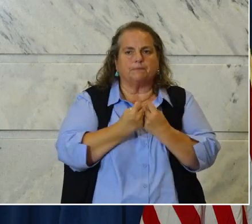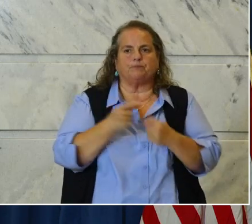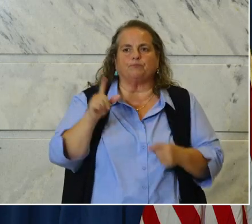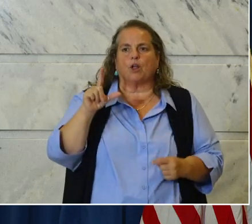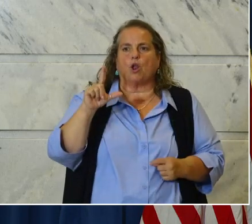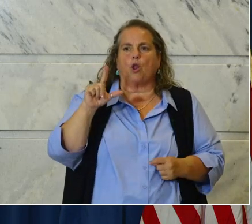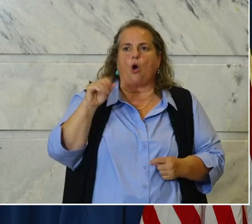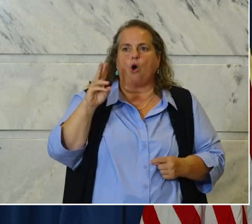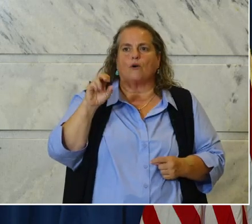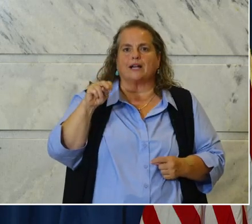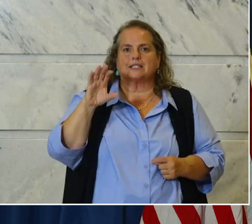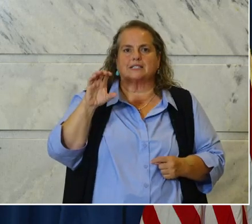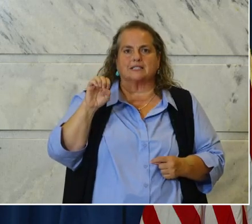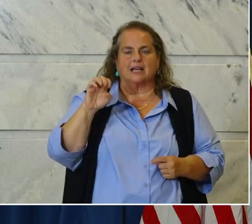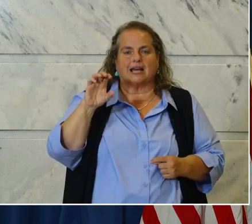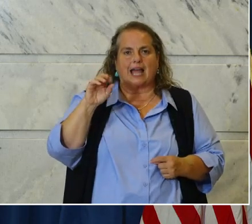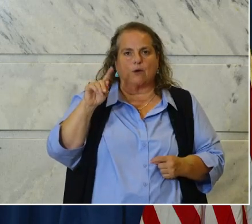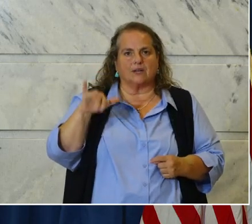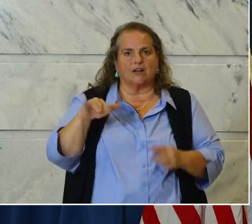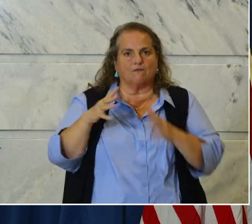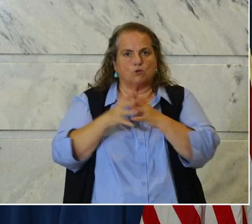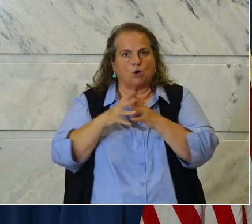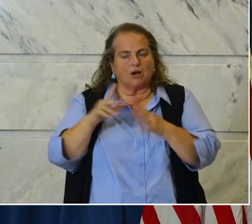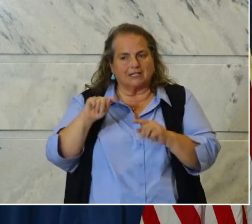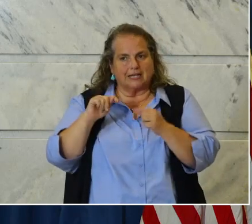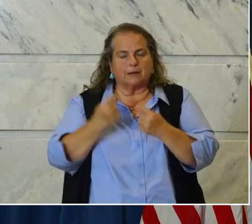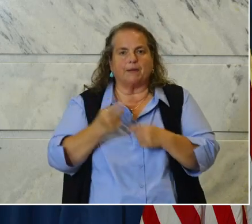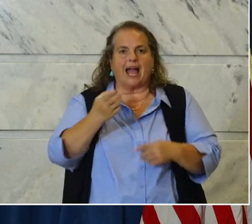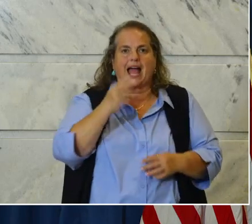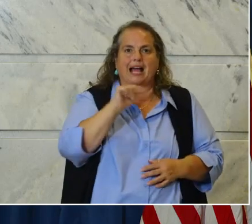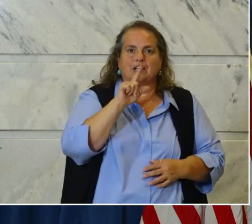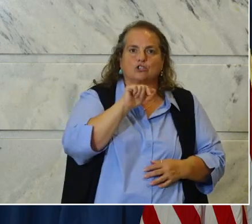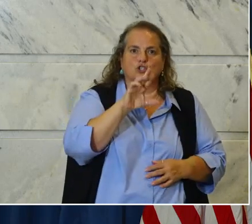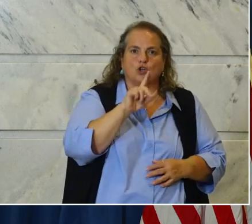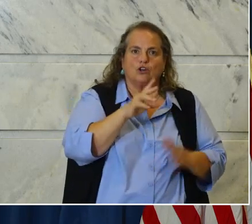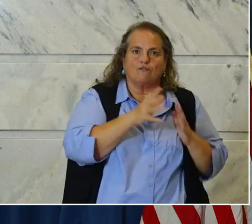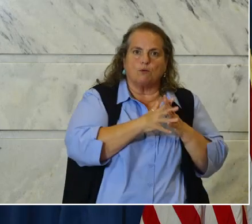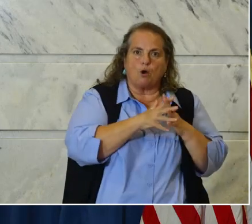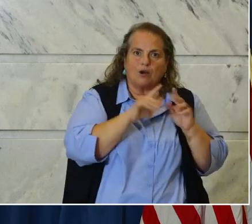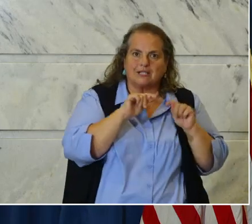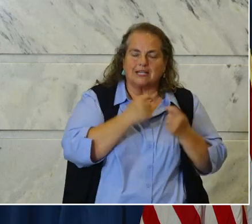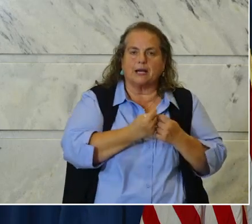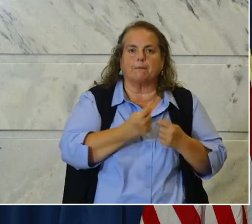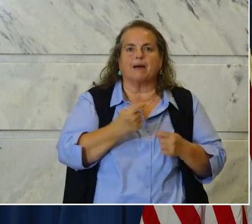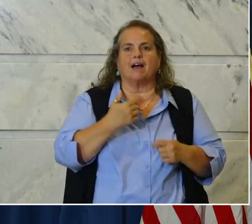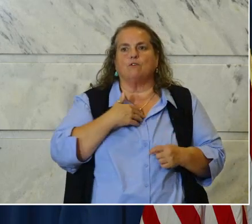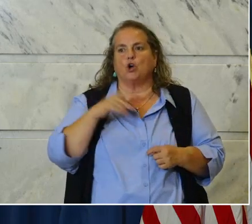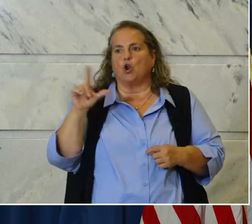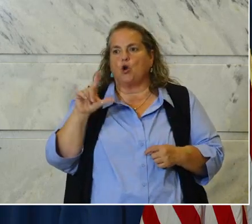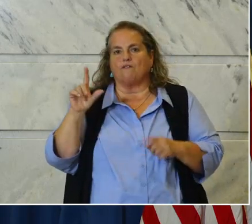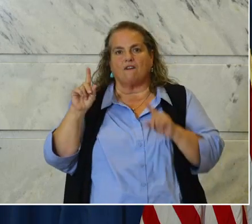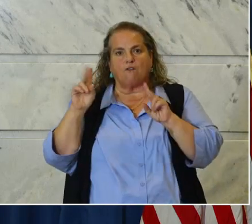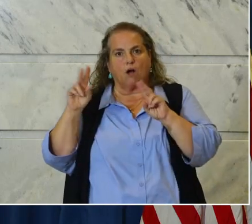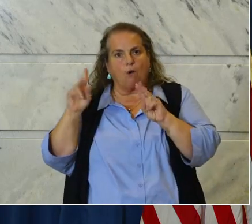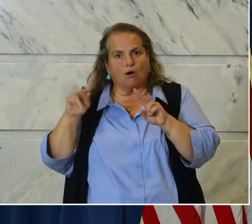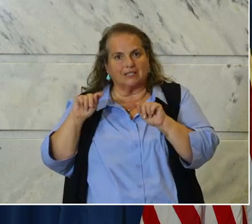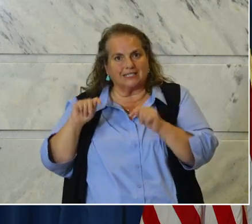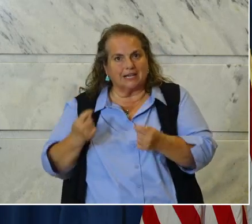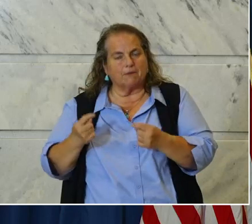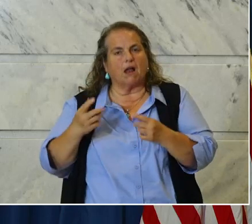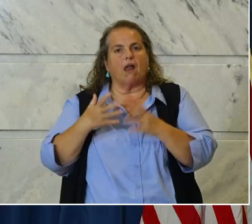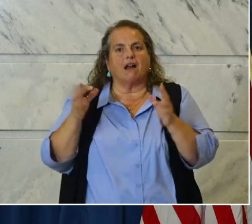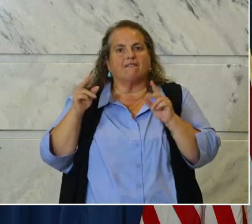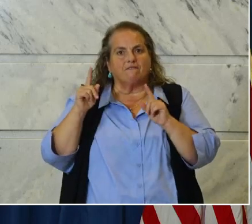we saw the Hazard football team. There's a Louisville volleyball team. We're seeing a lot of